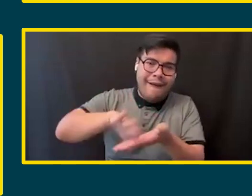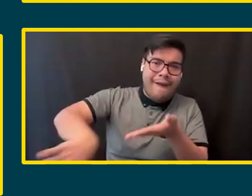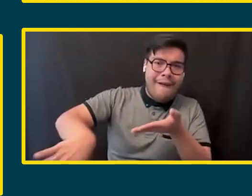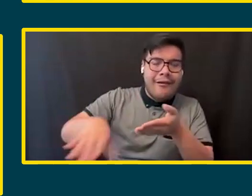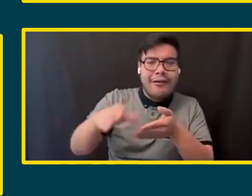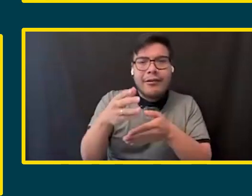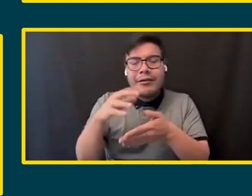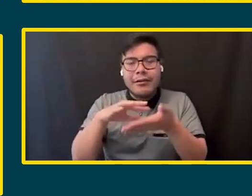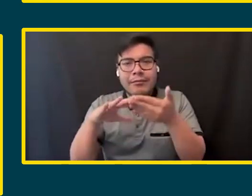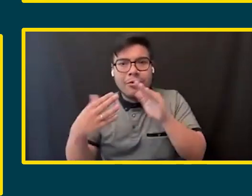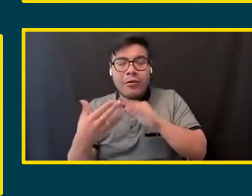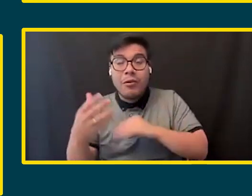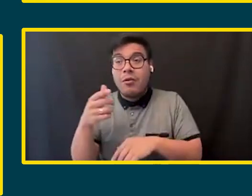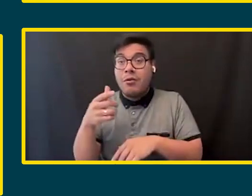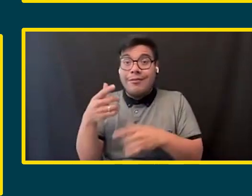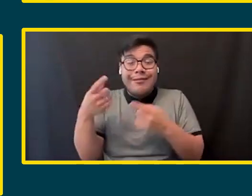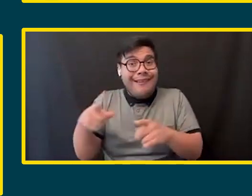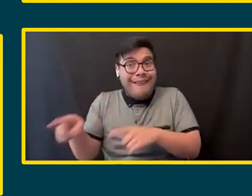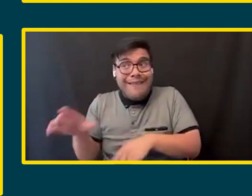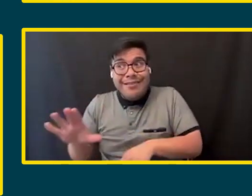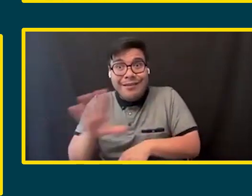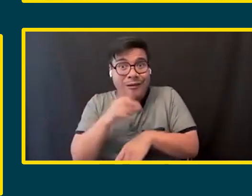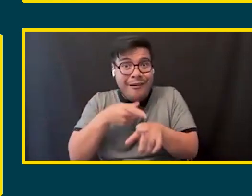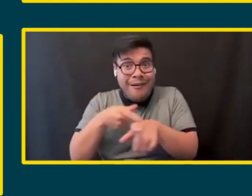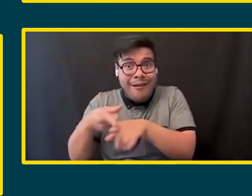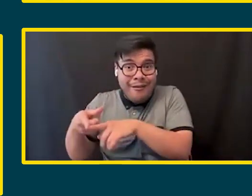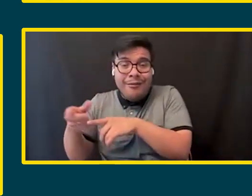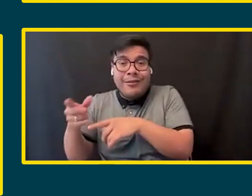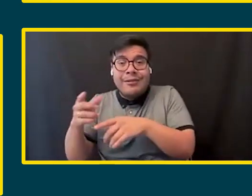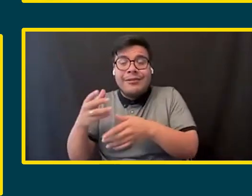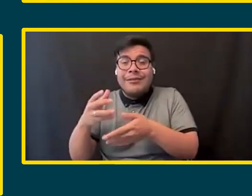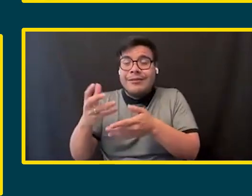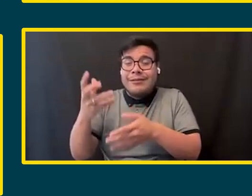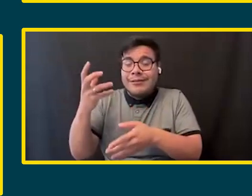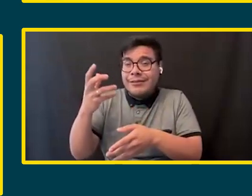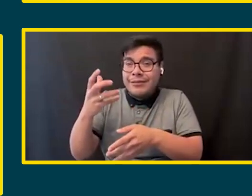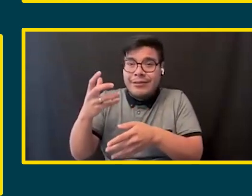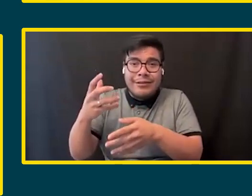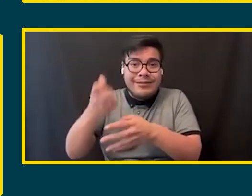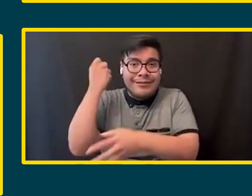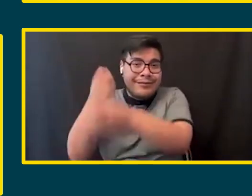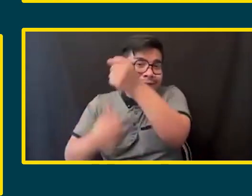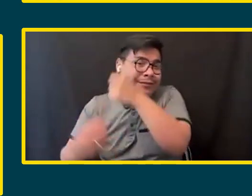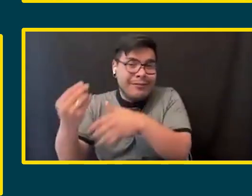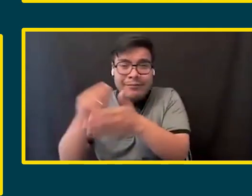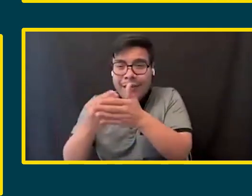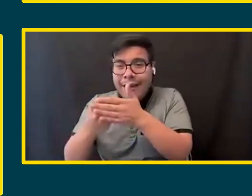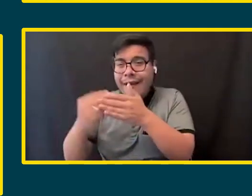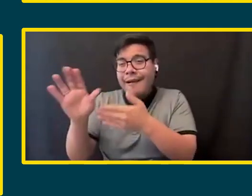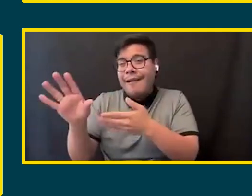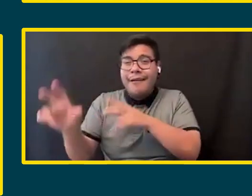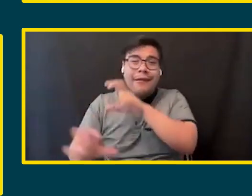their industries disappear, watching as their money is being taken and used for all sorts